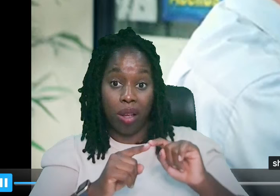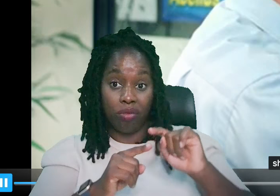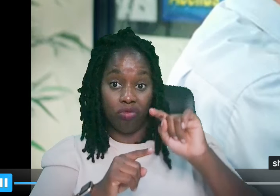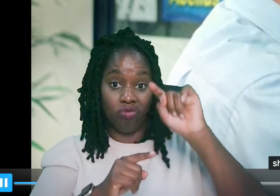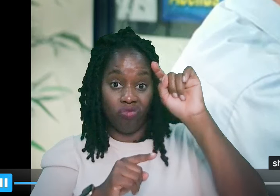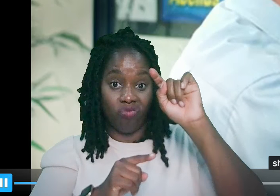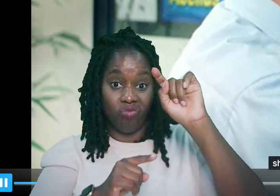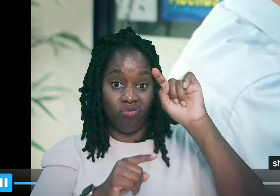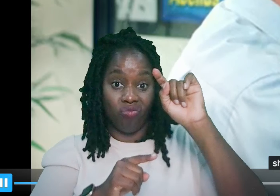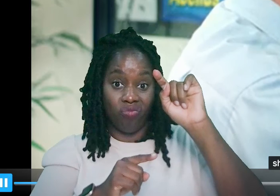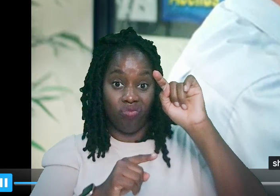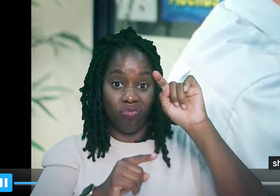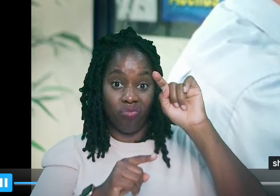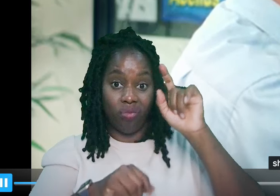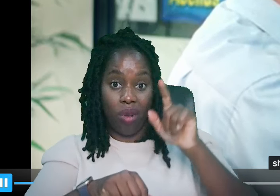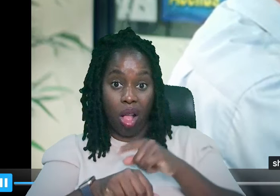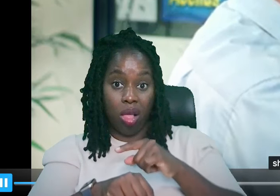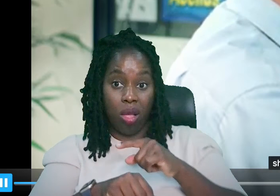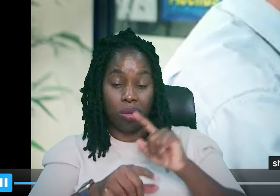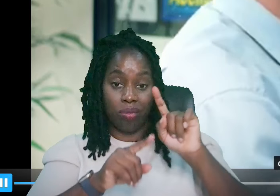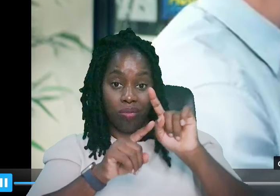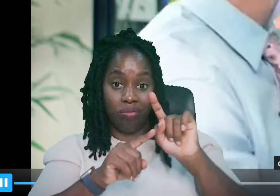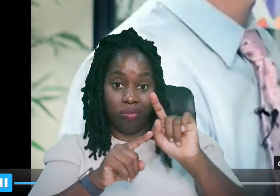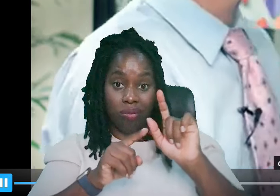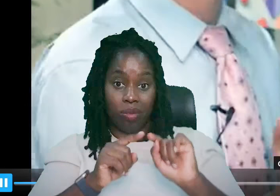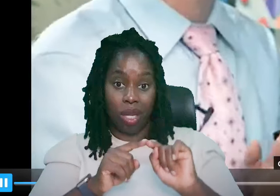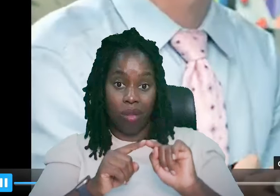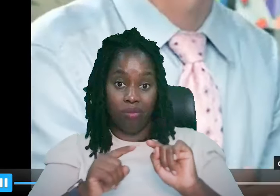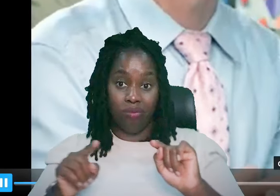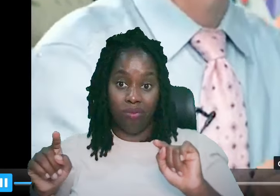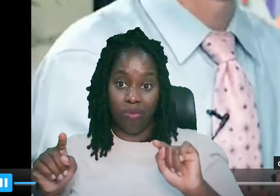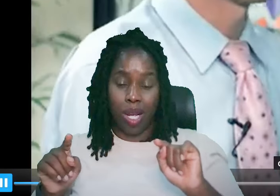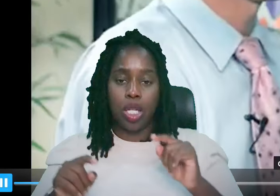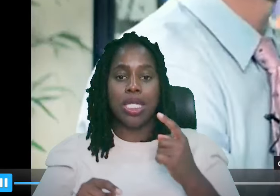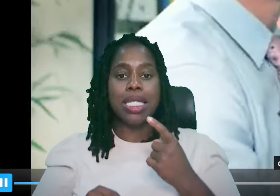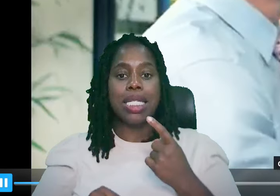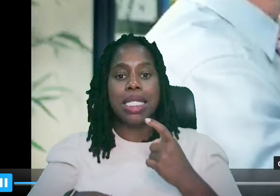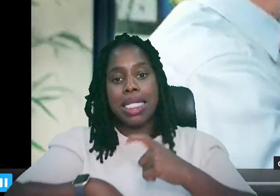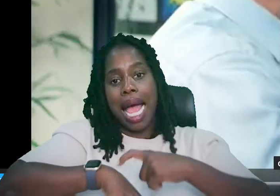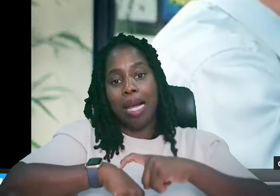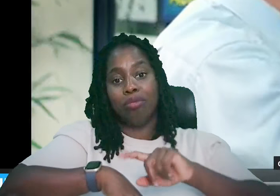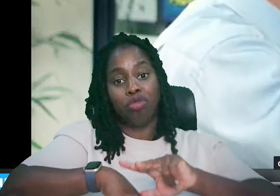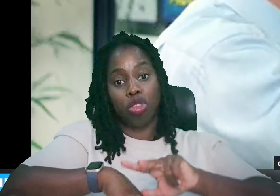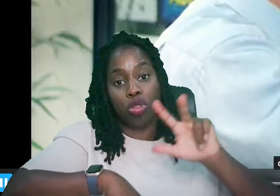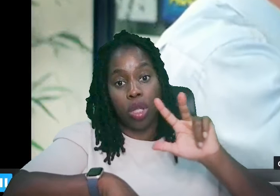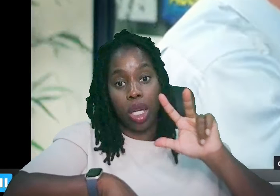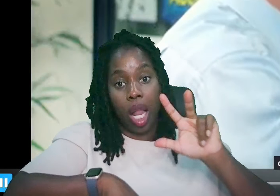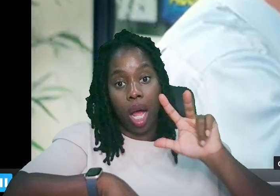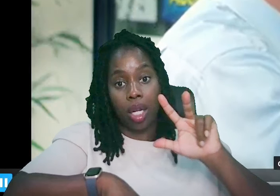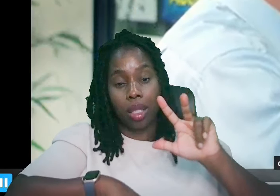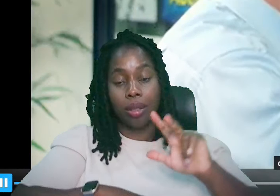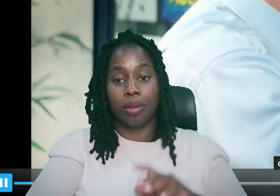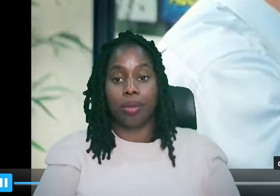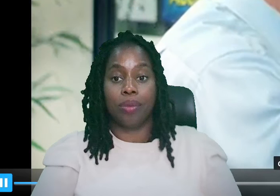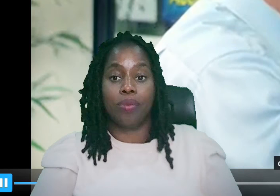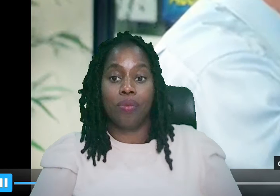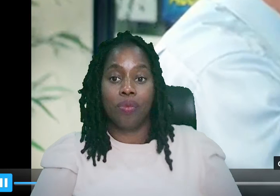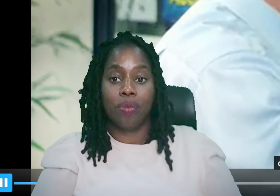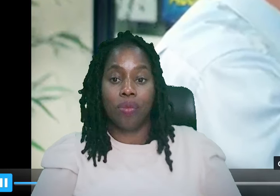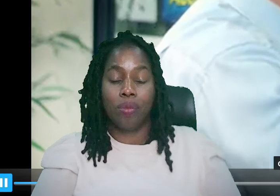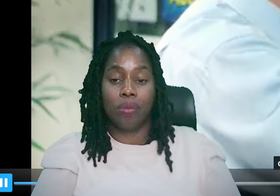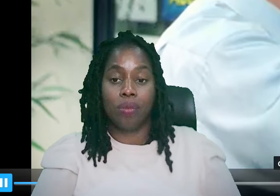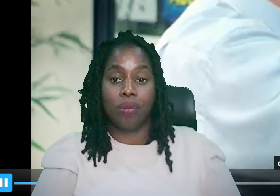short hand over at 3, saying that it's 3 o'clock. Okay? So it is 3 o'clock